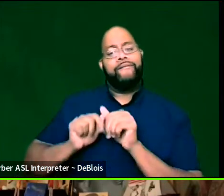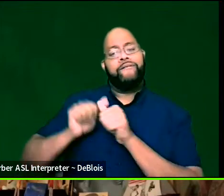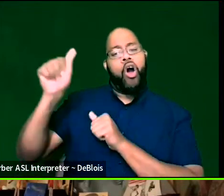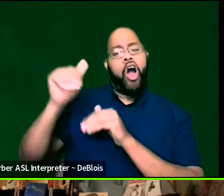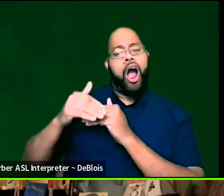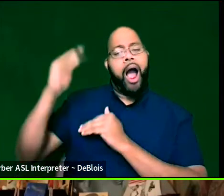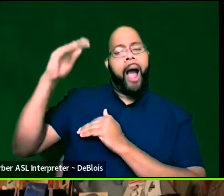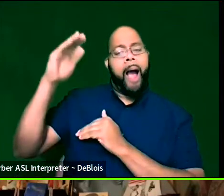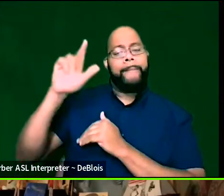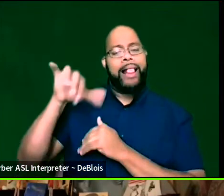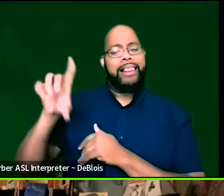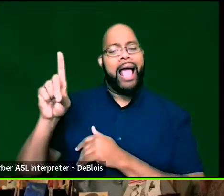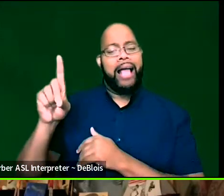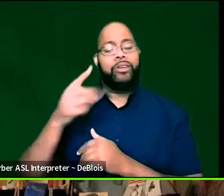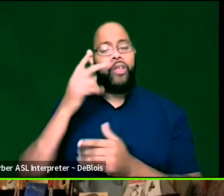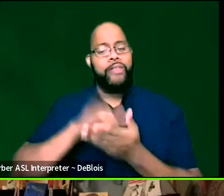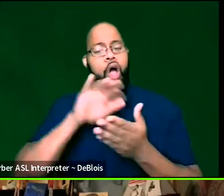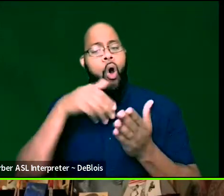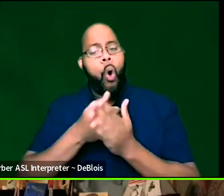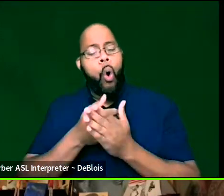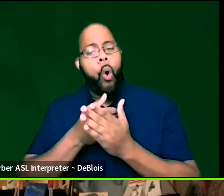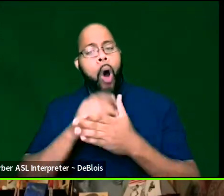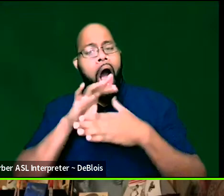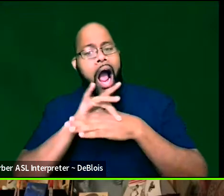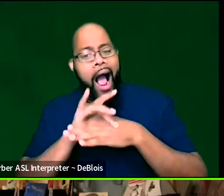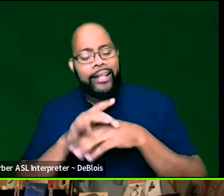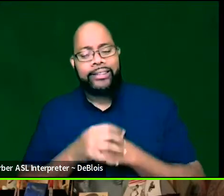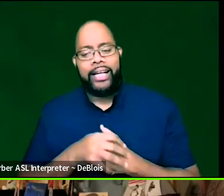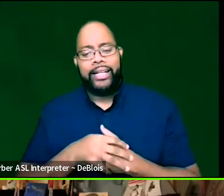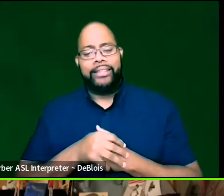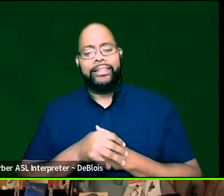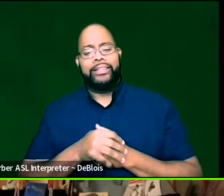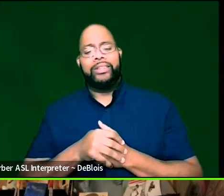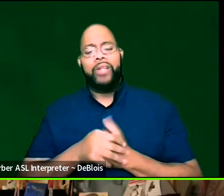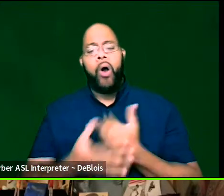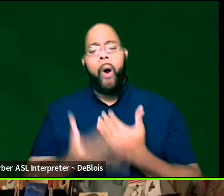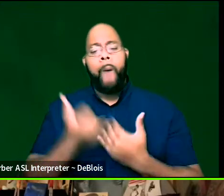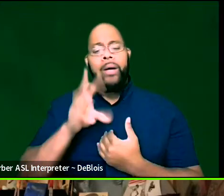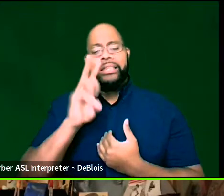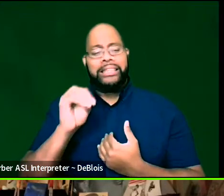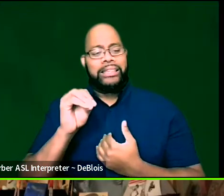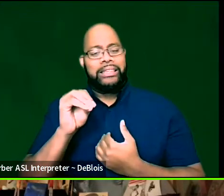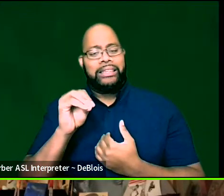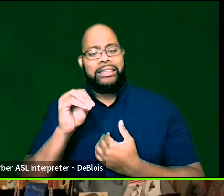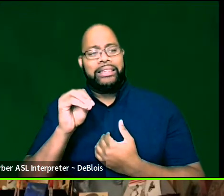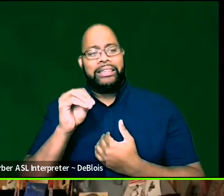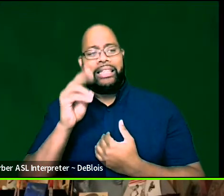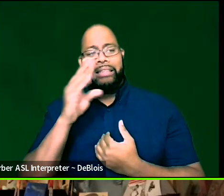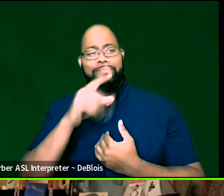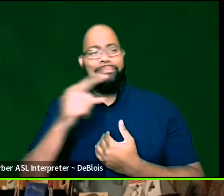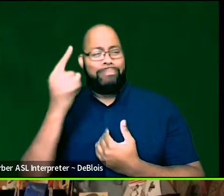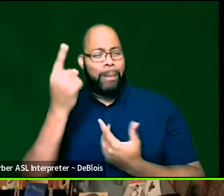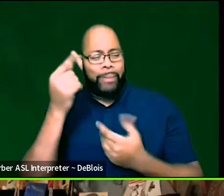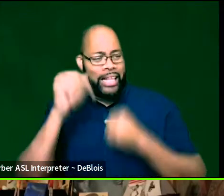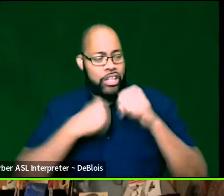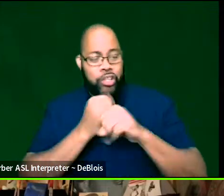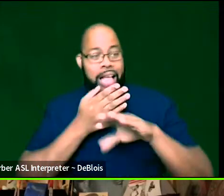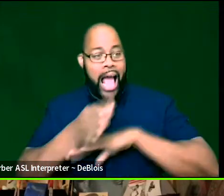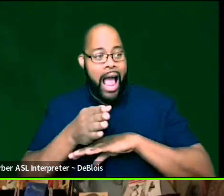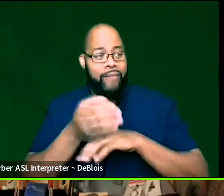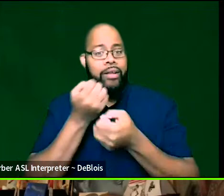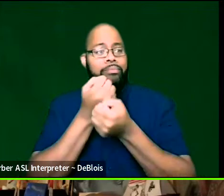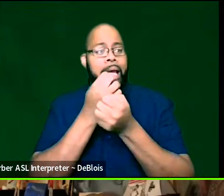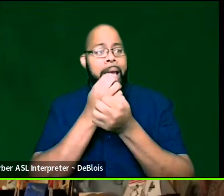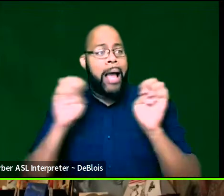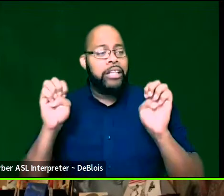just to look at that whole context, almost 60-some years after